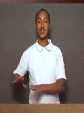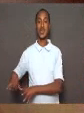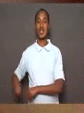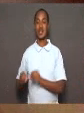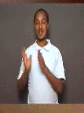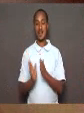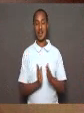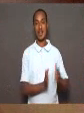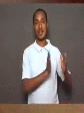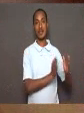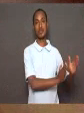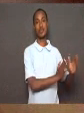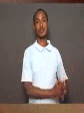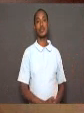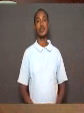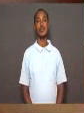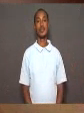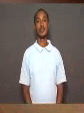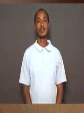Students, let's get ready.